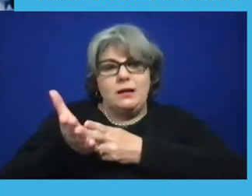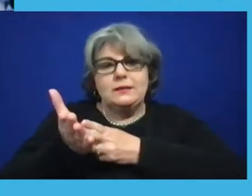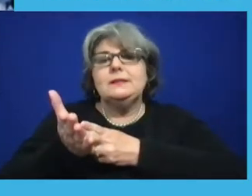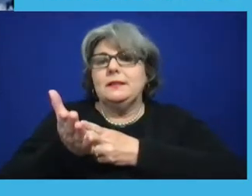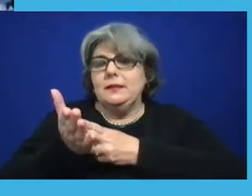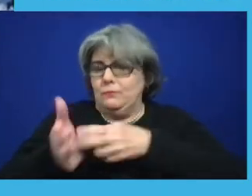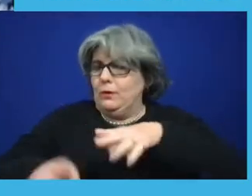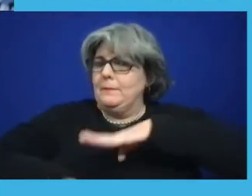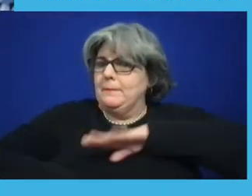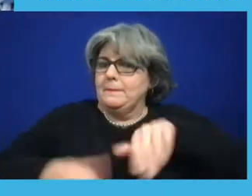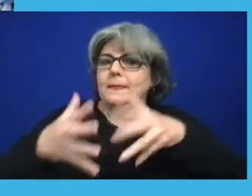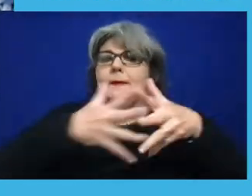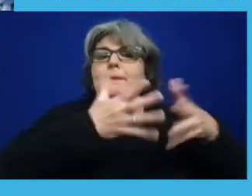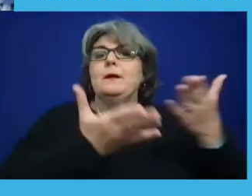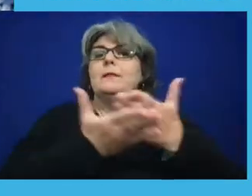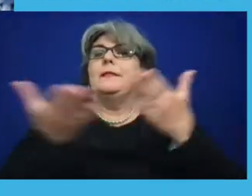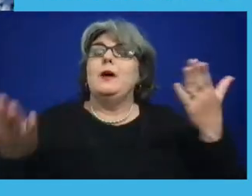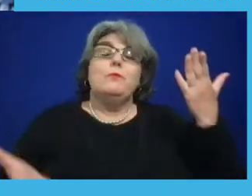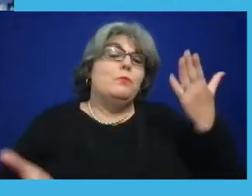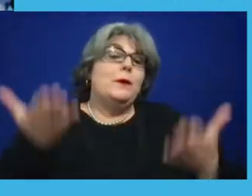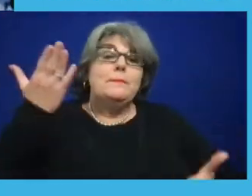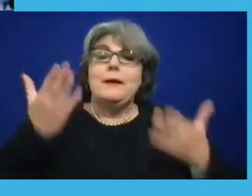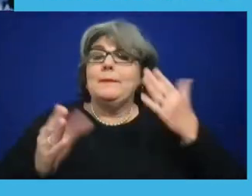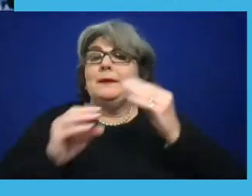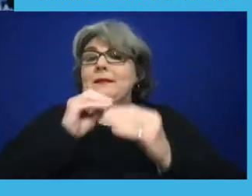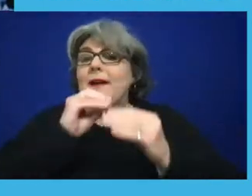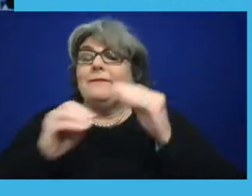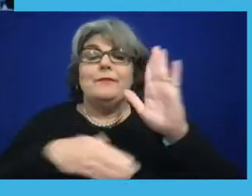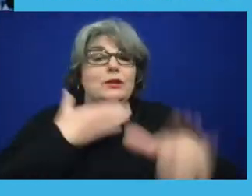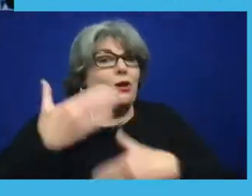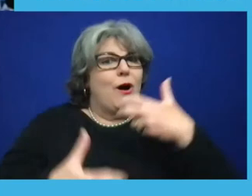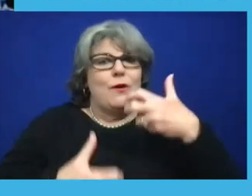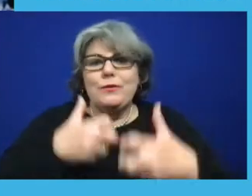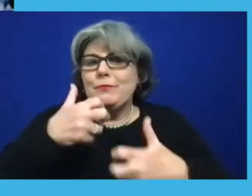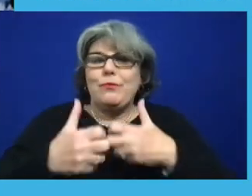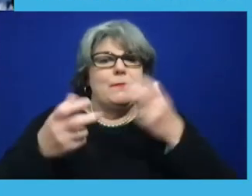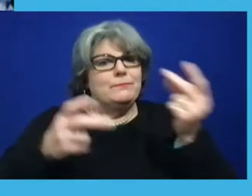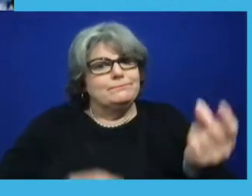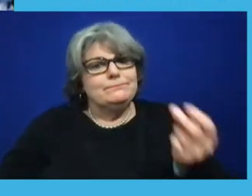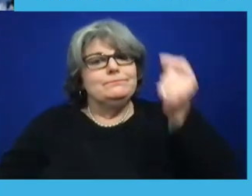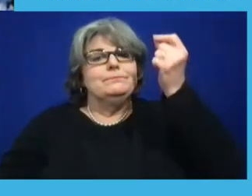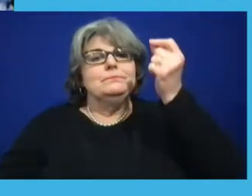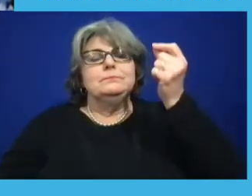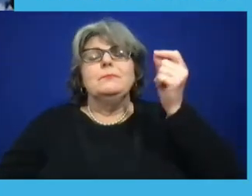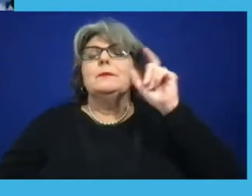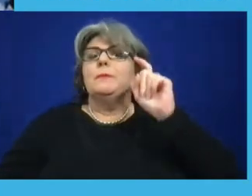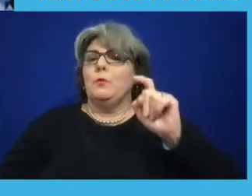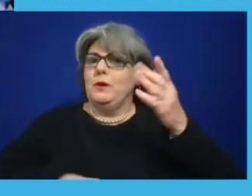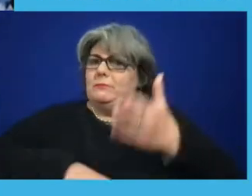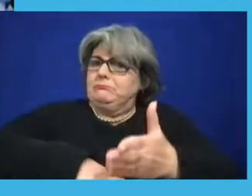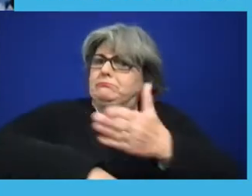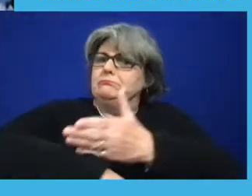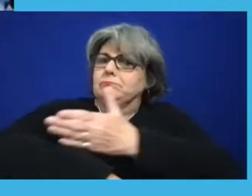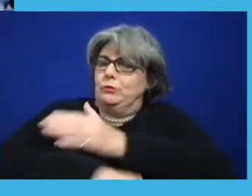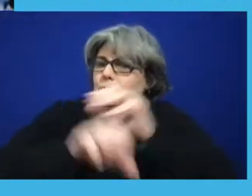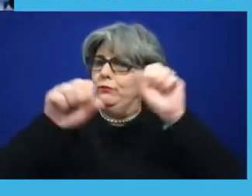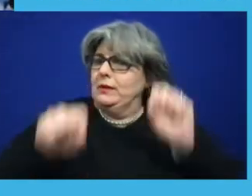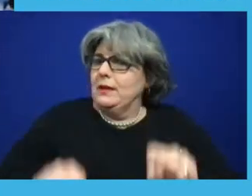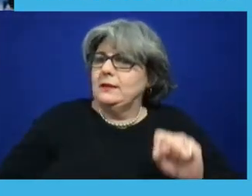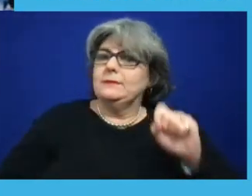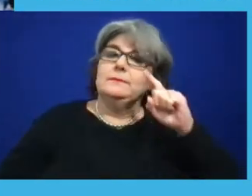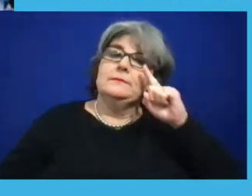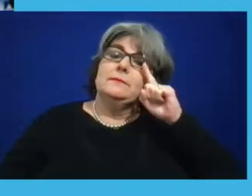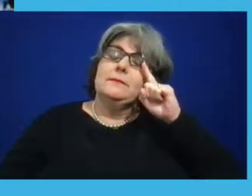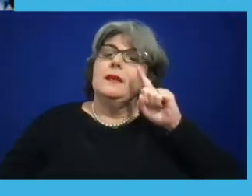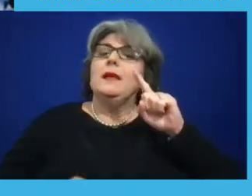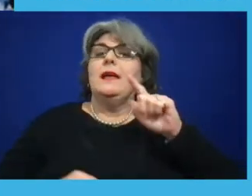its challenges honestly and boldly, an America where we may not fix all our problems